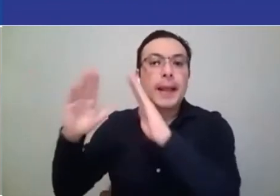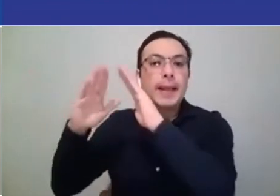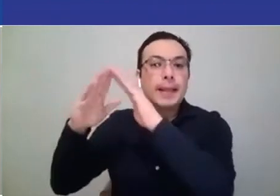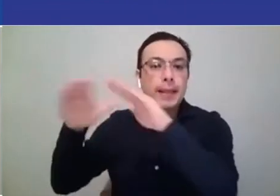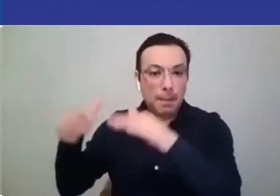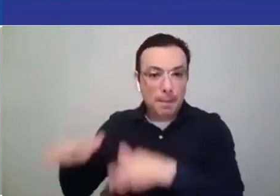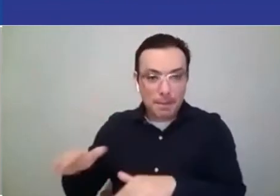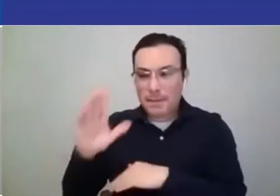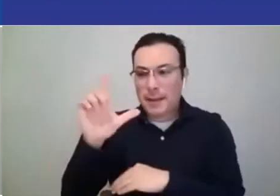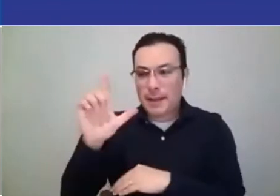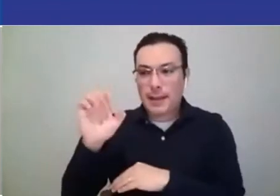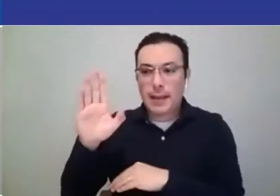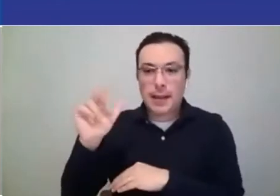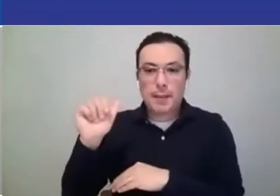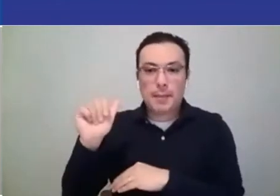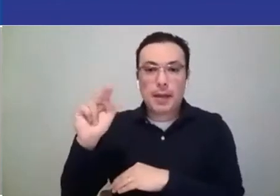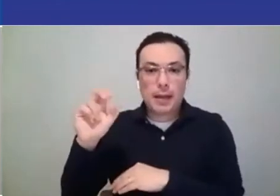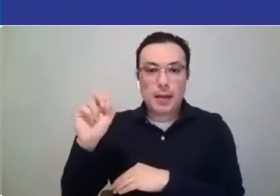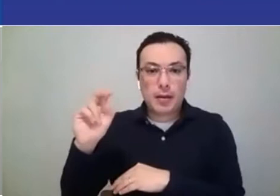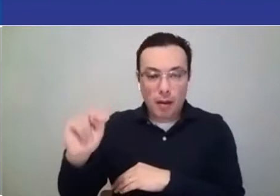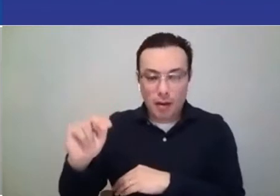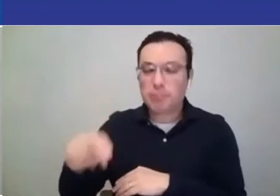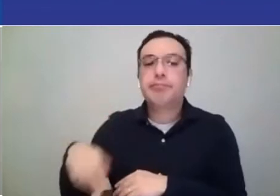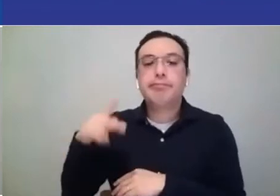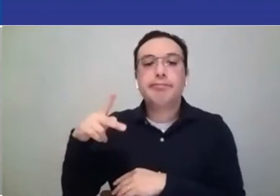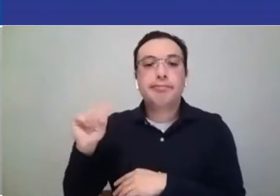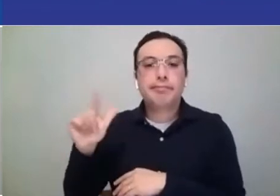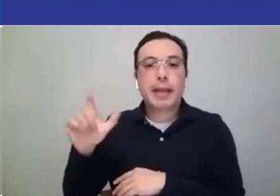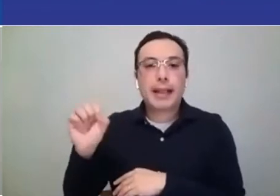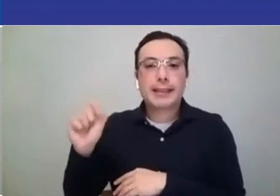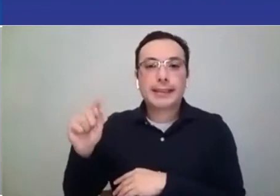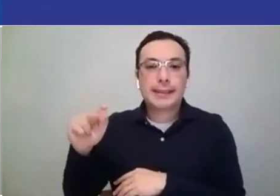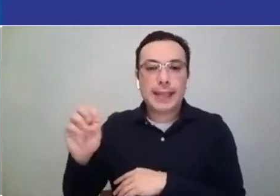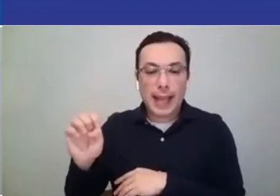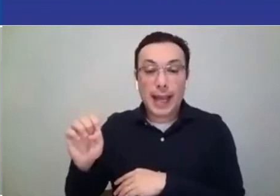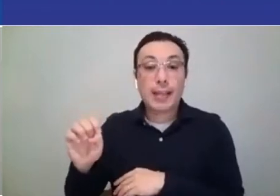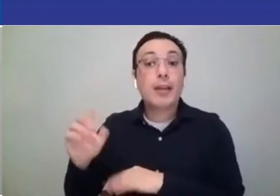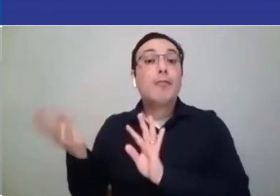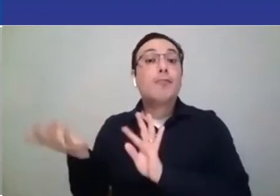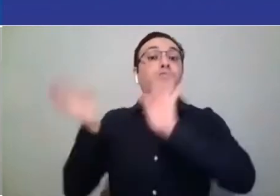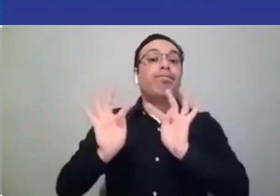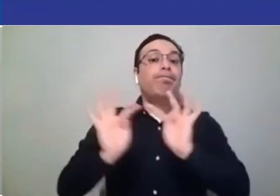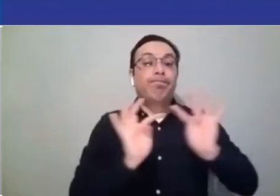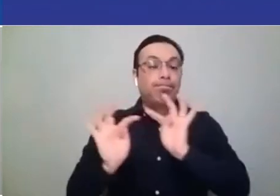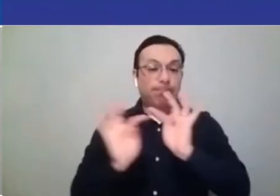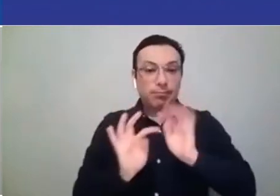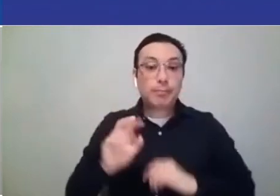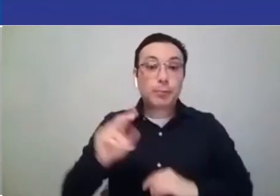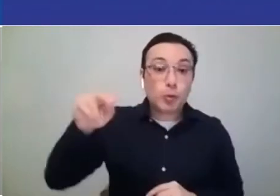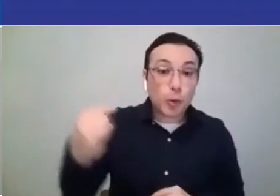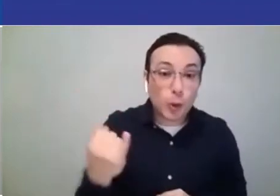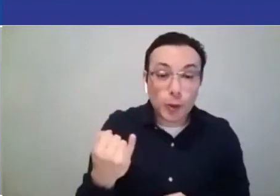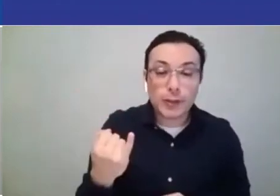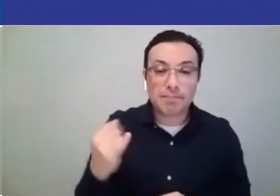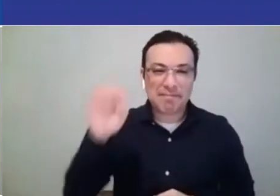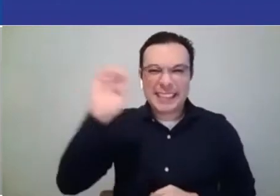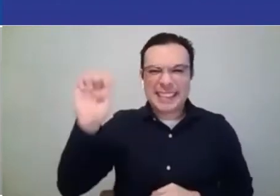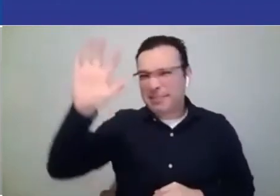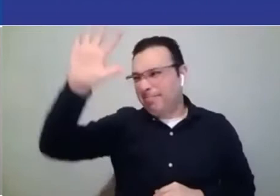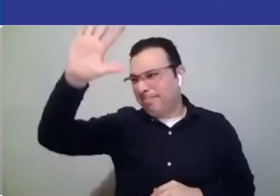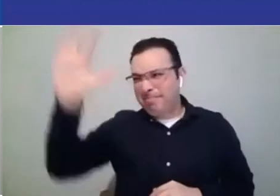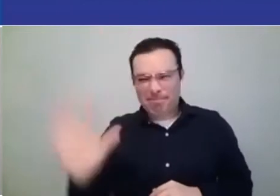they're Lebanese and Palestinian. They perform at weddings and celebrations in Jersey and all over the East